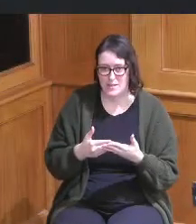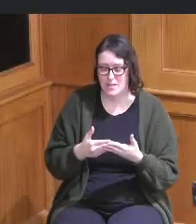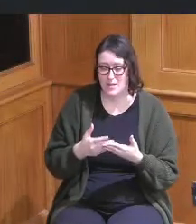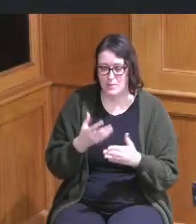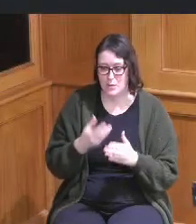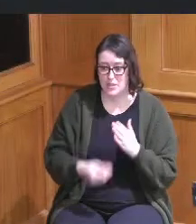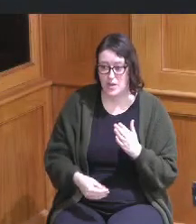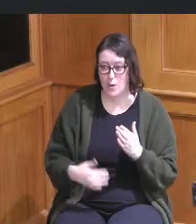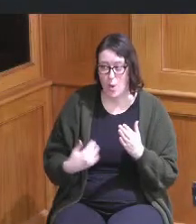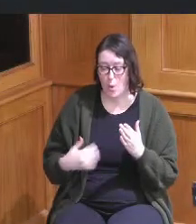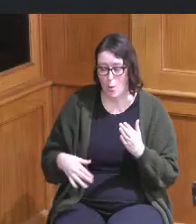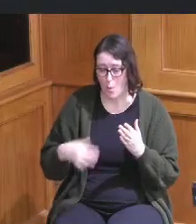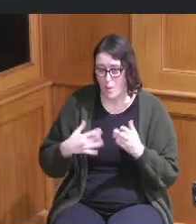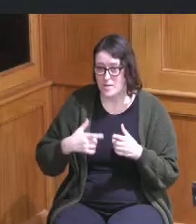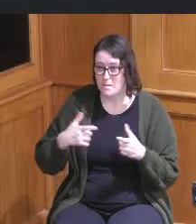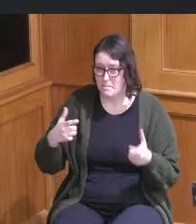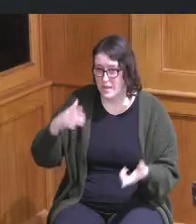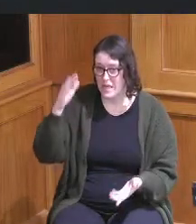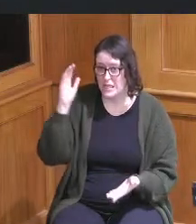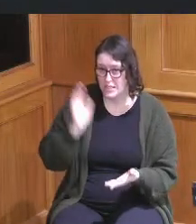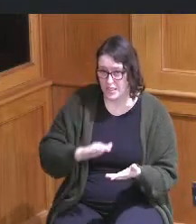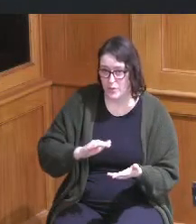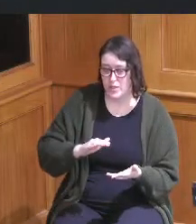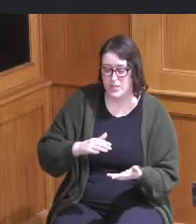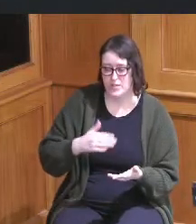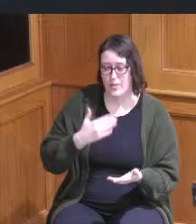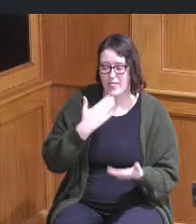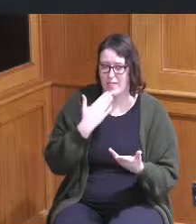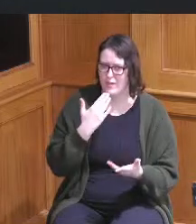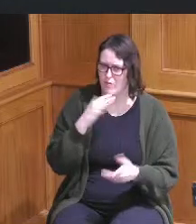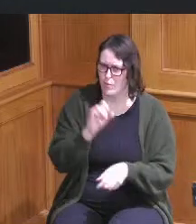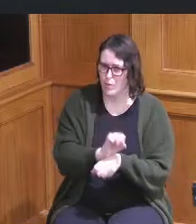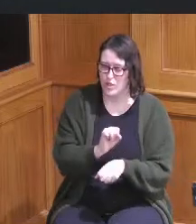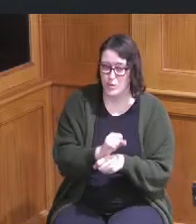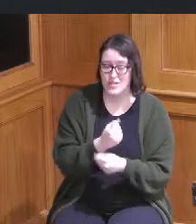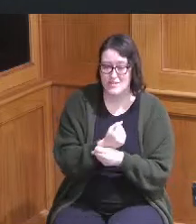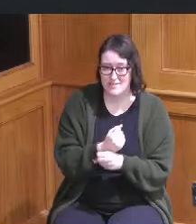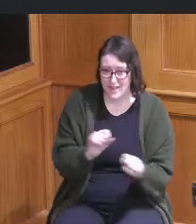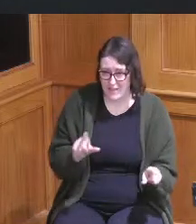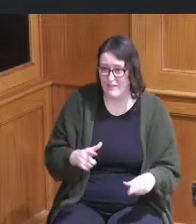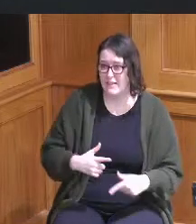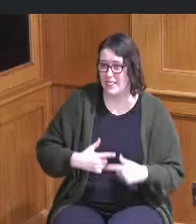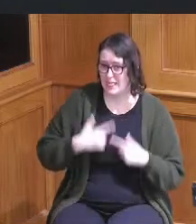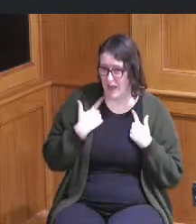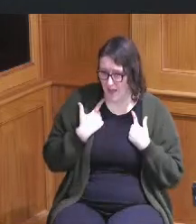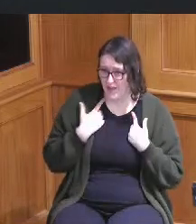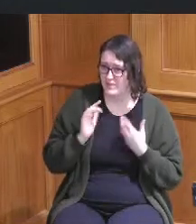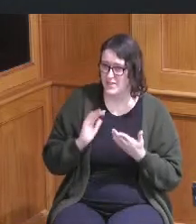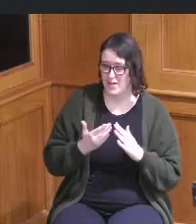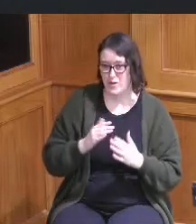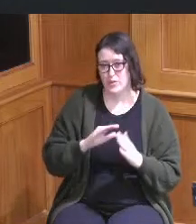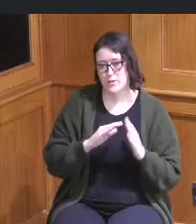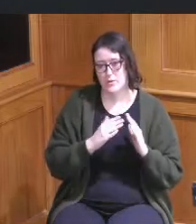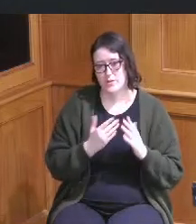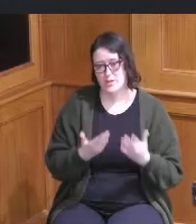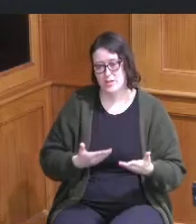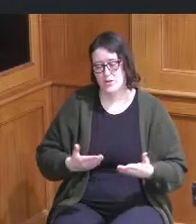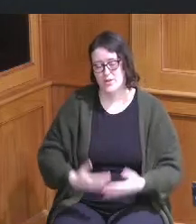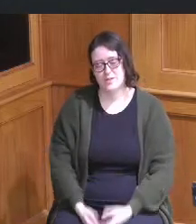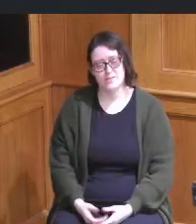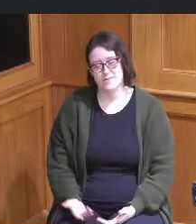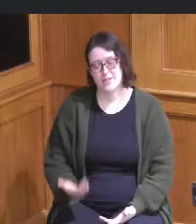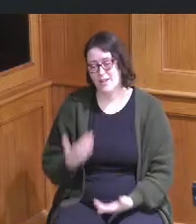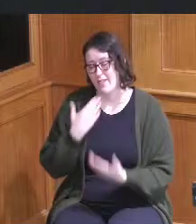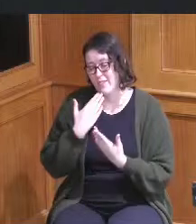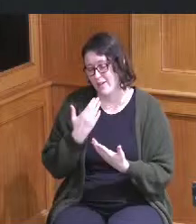dramatic. And so thank you for what you're doing to save lives in this community. It really is astounding. And I just want to, say